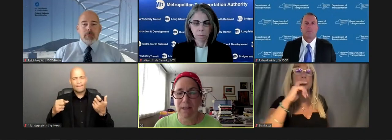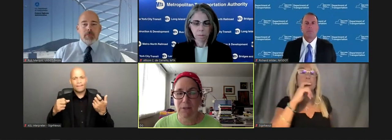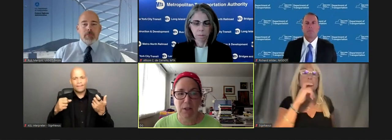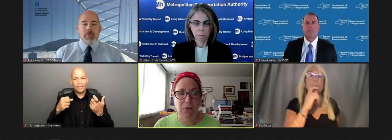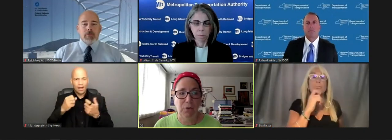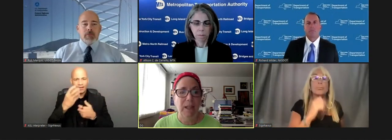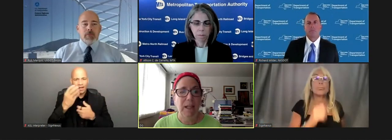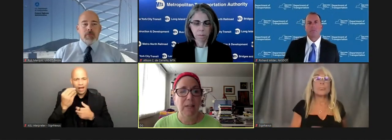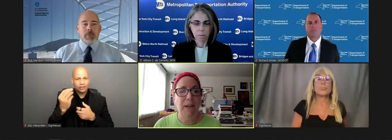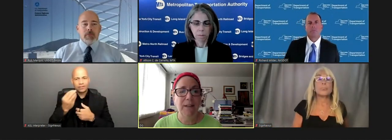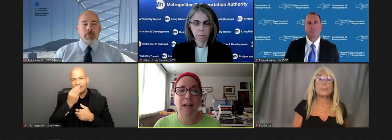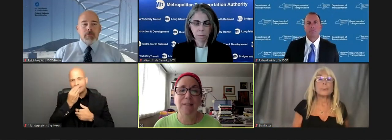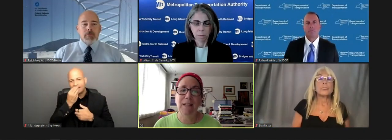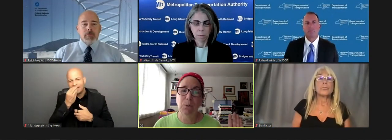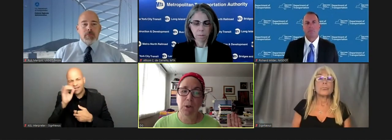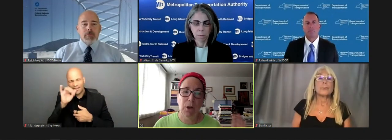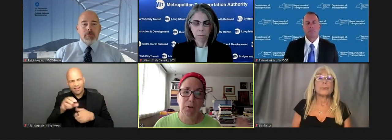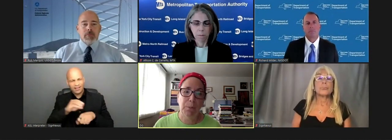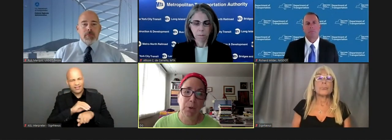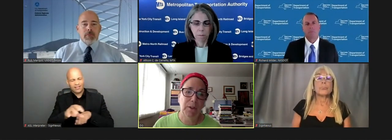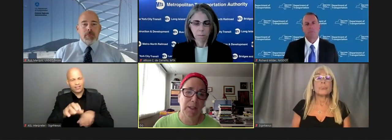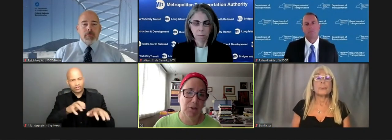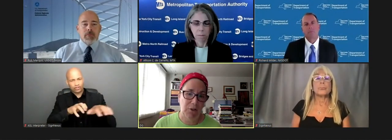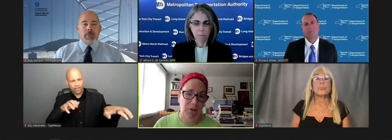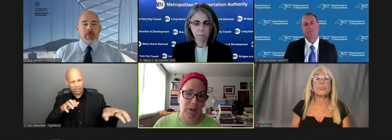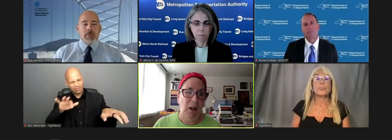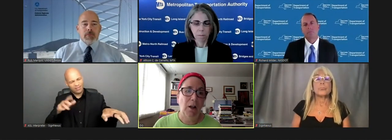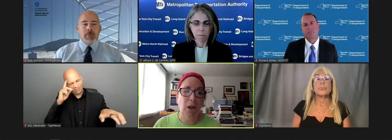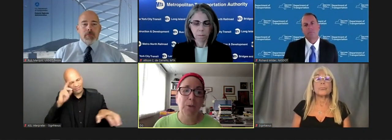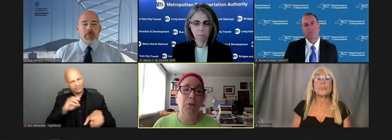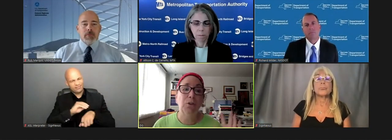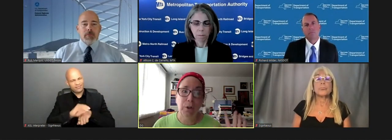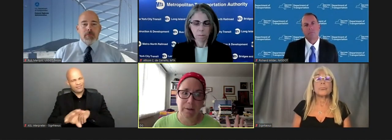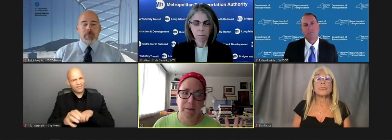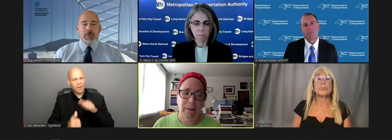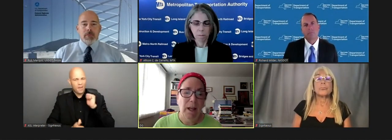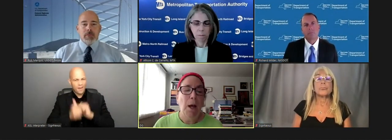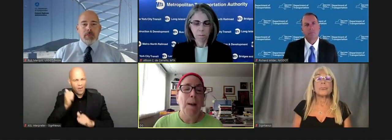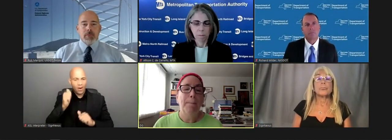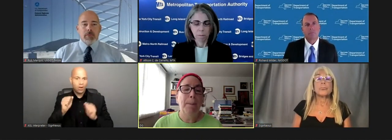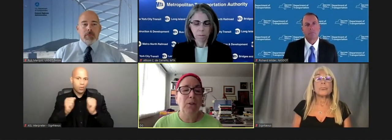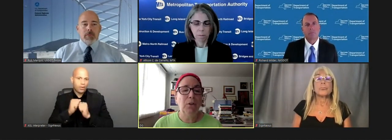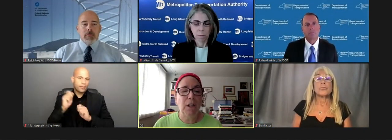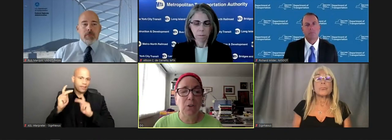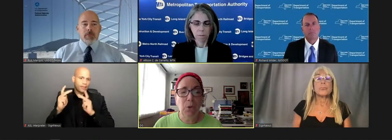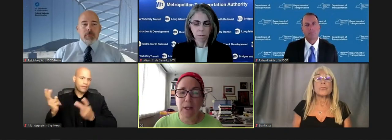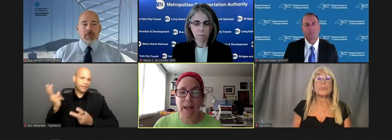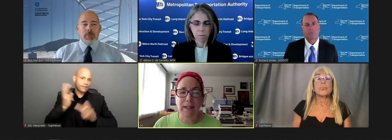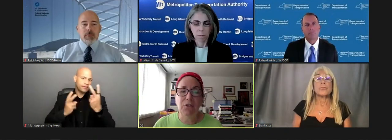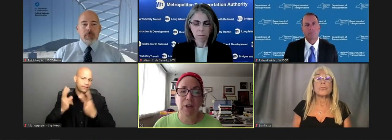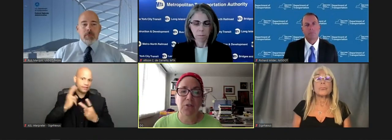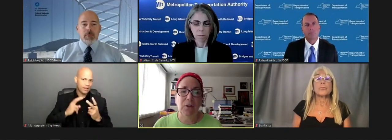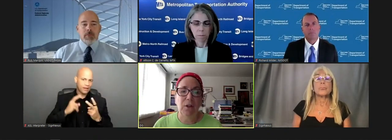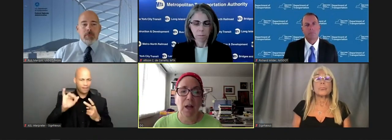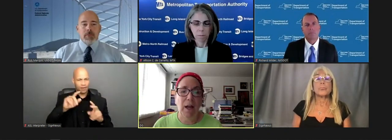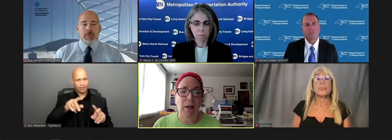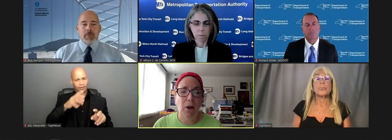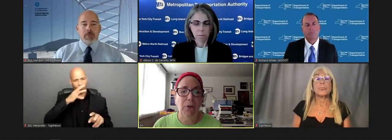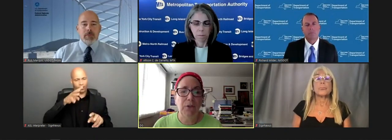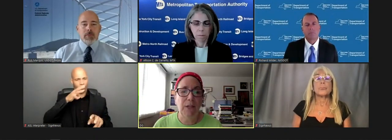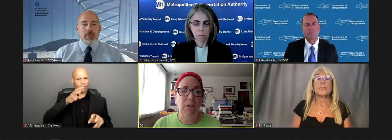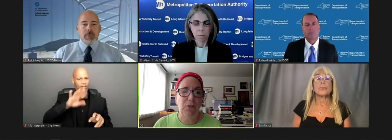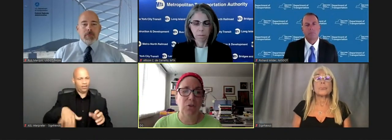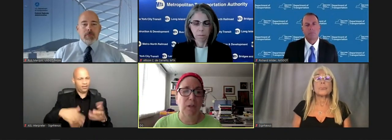congestion and safety issues in fact I'd say that's what caused most of the congestion along with the tourists but you're ignoring that congestion